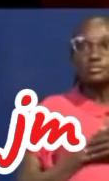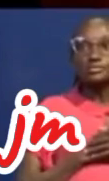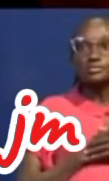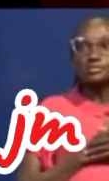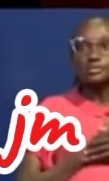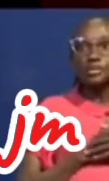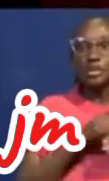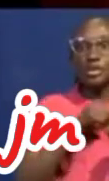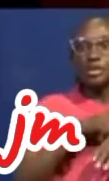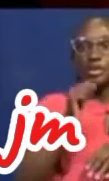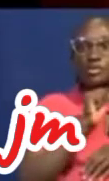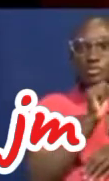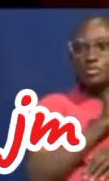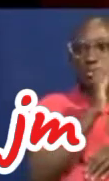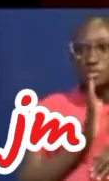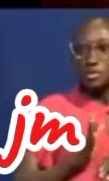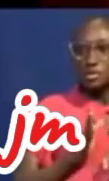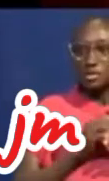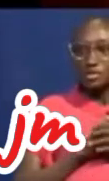When senators